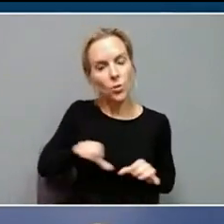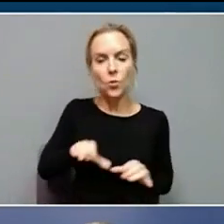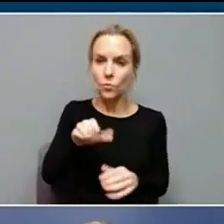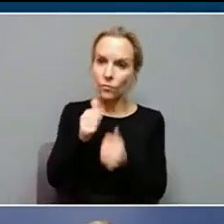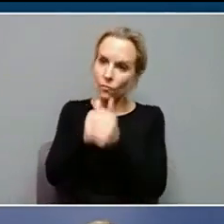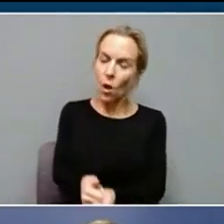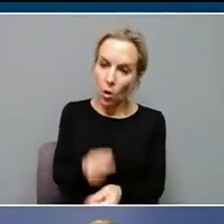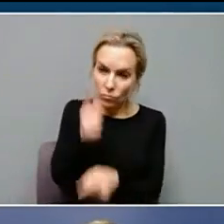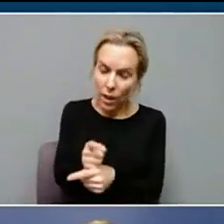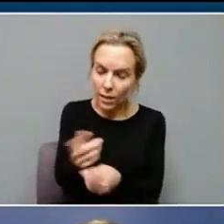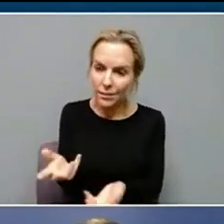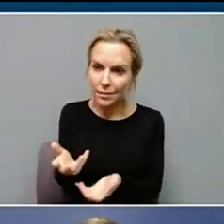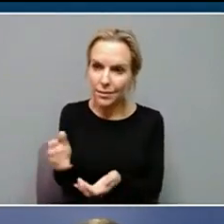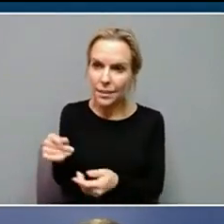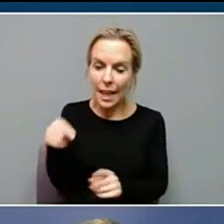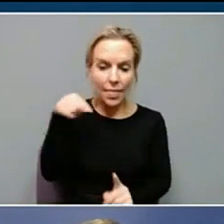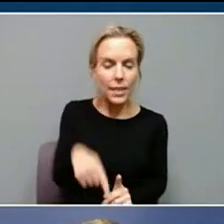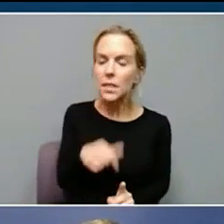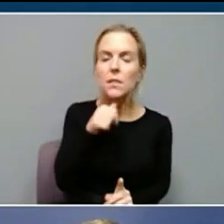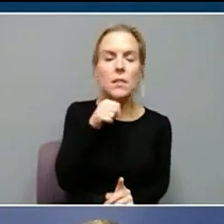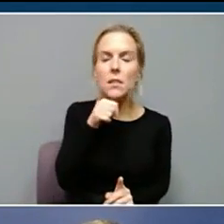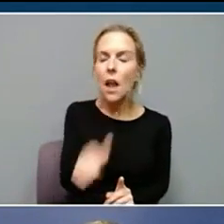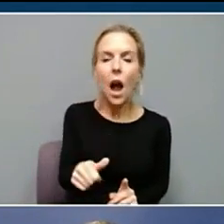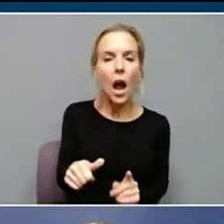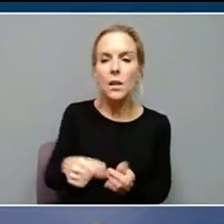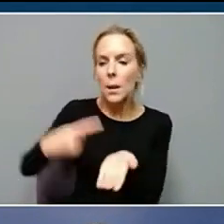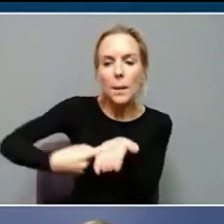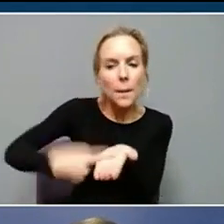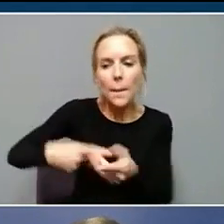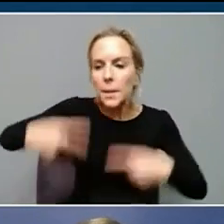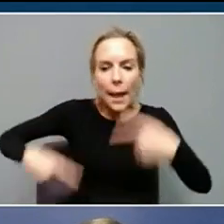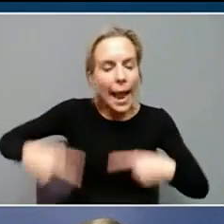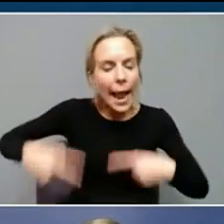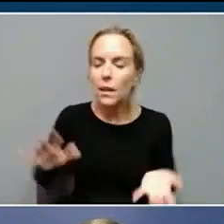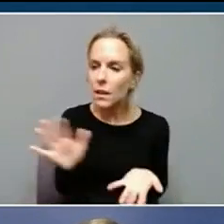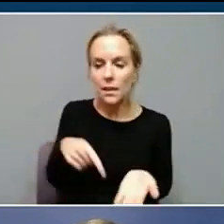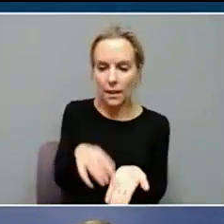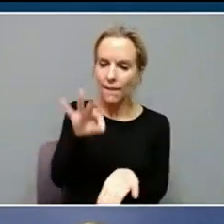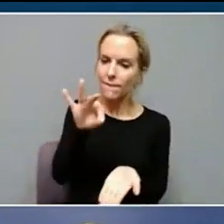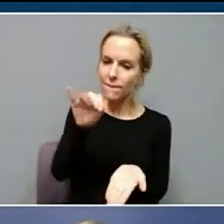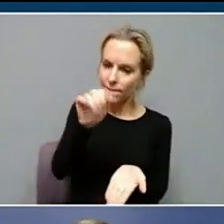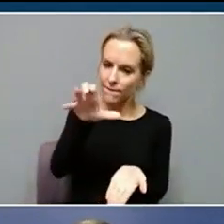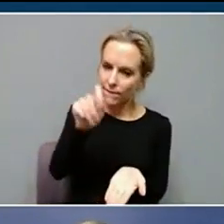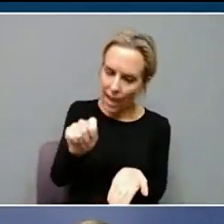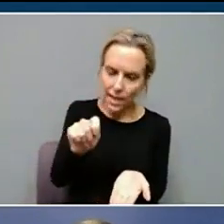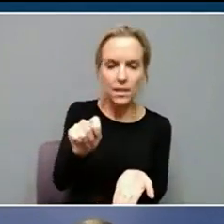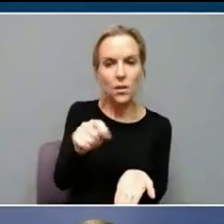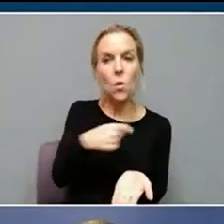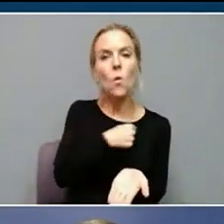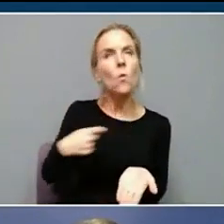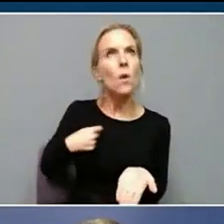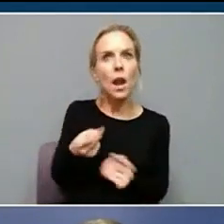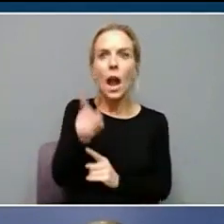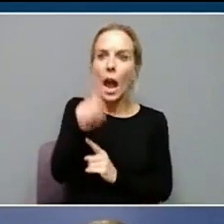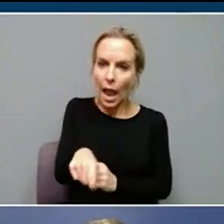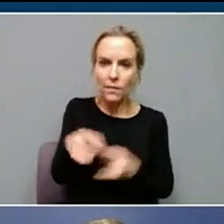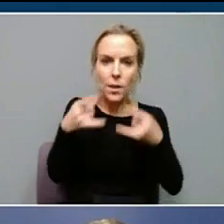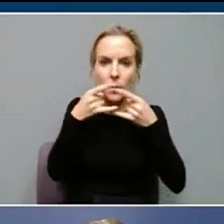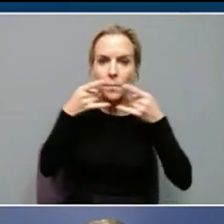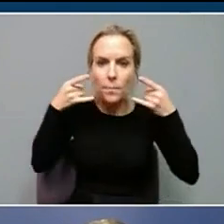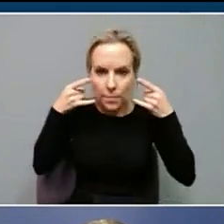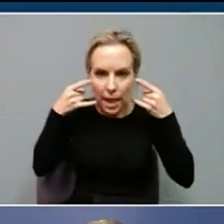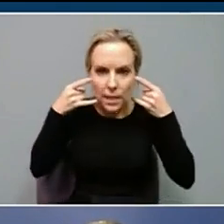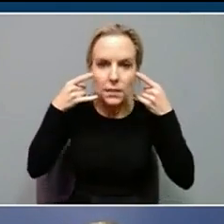This is not a debate. It is a fact. that we've got to mask our kids in